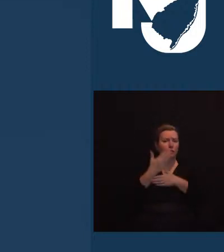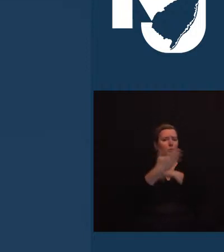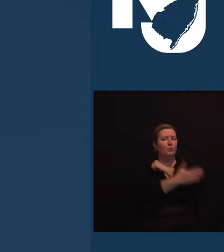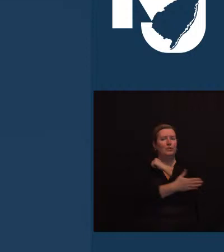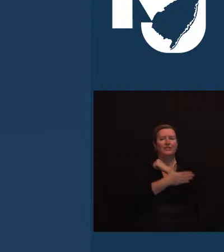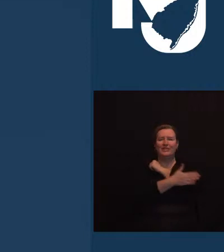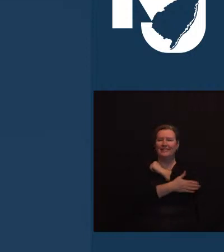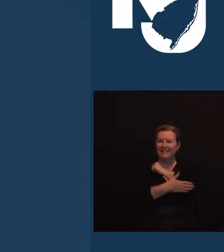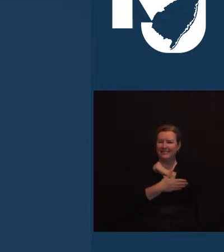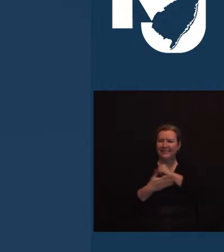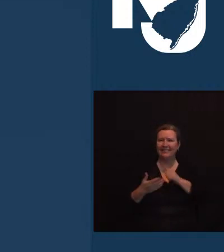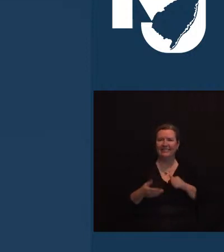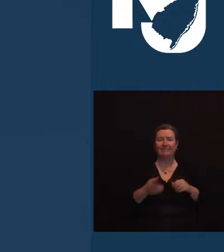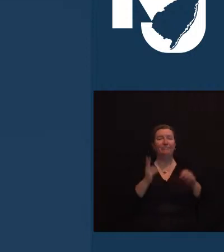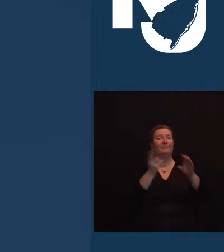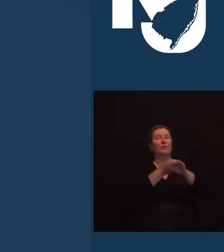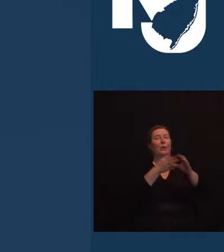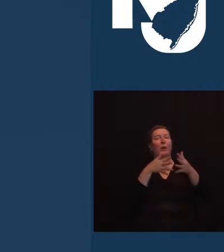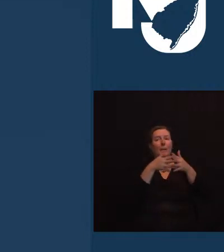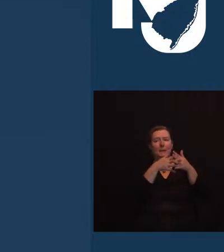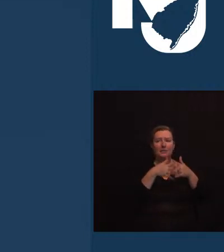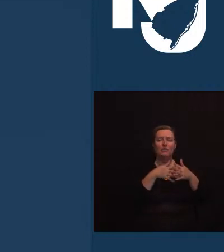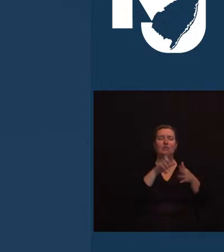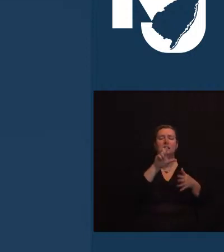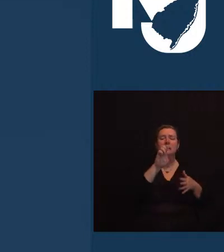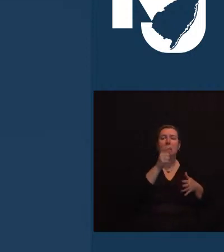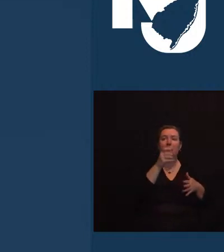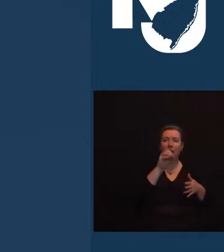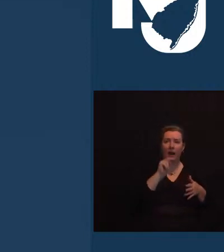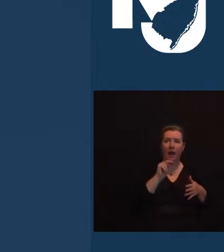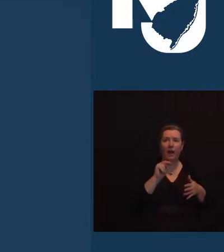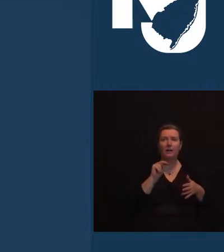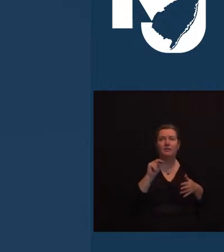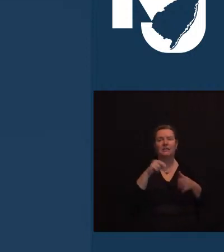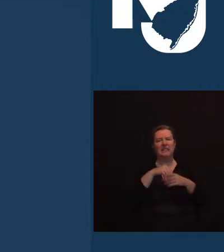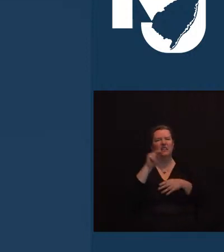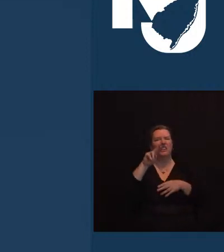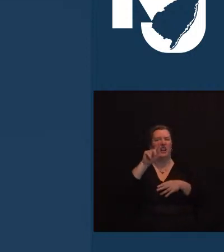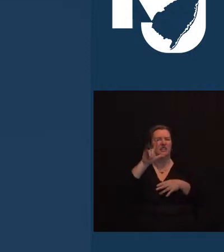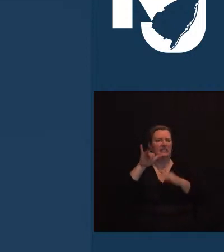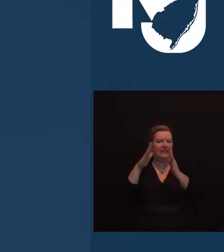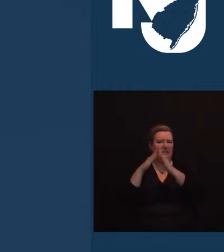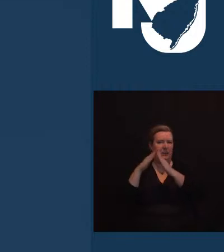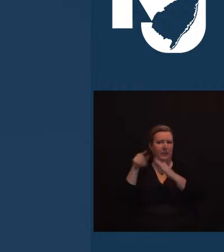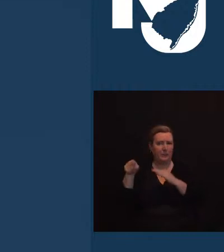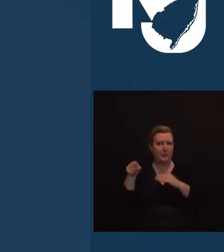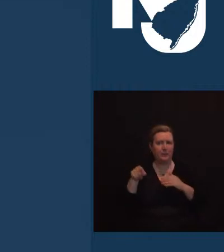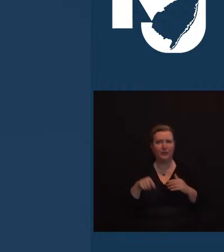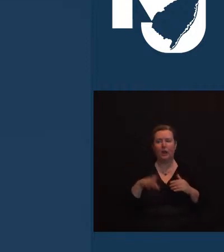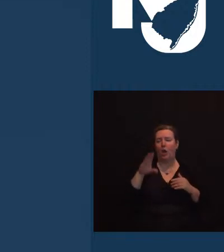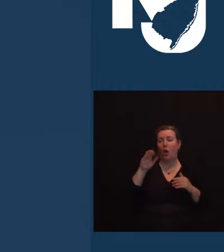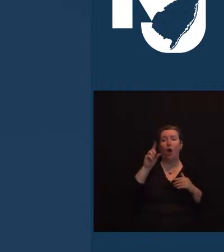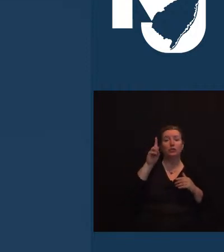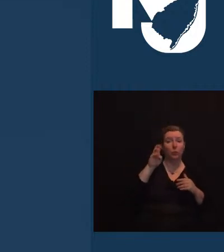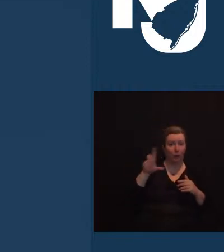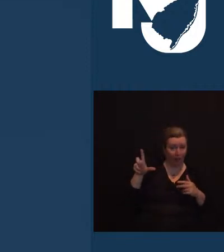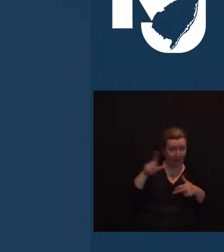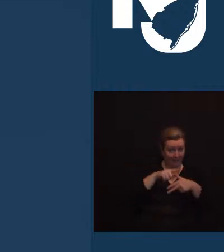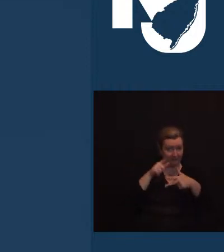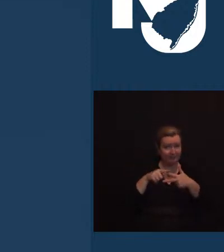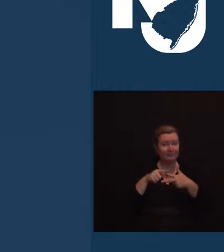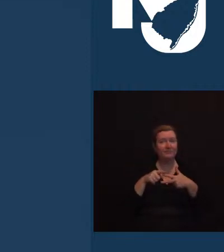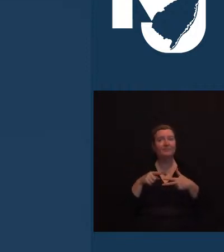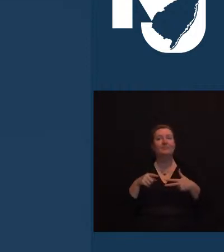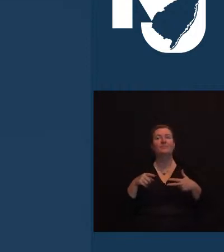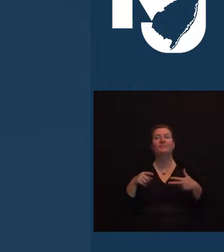Post 70 of Nutley, Post 105 of Belleville, VFW Post 493, and the Military Order of the Purple